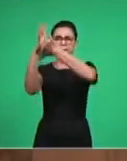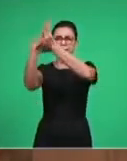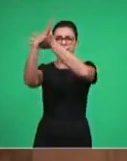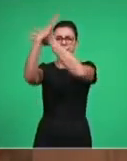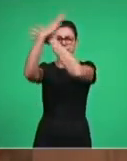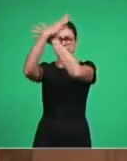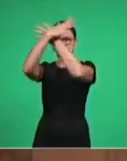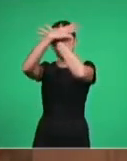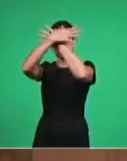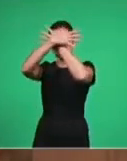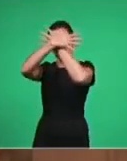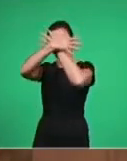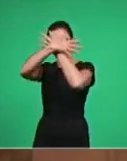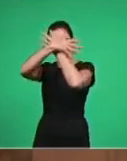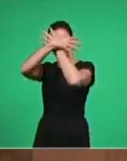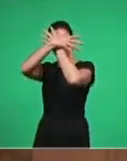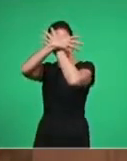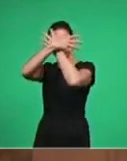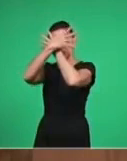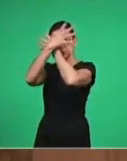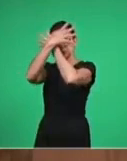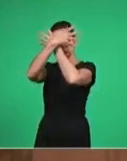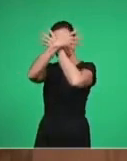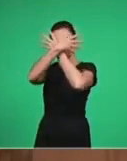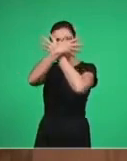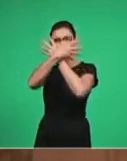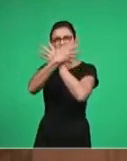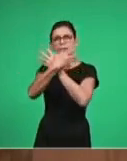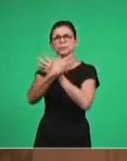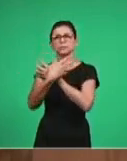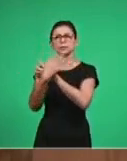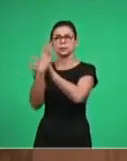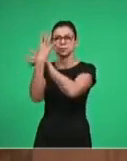the angels covered their faces,